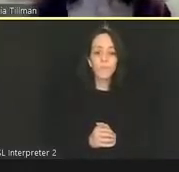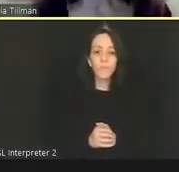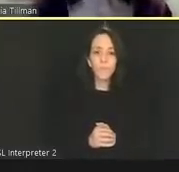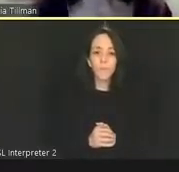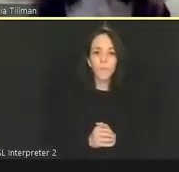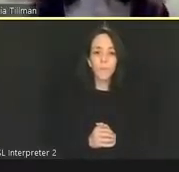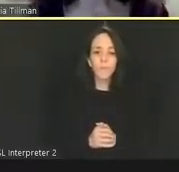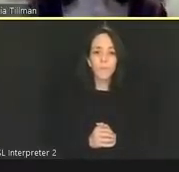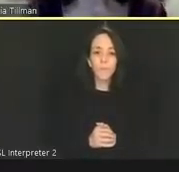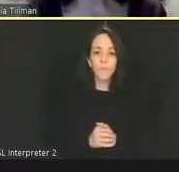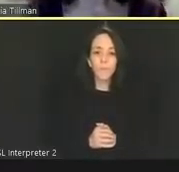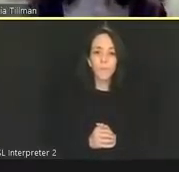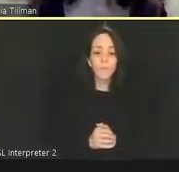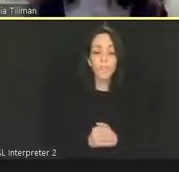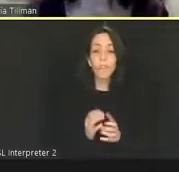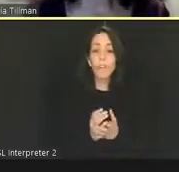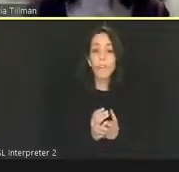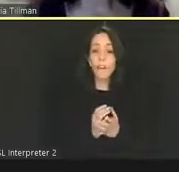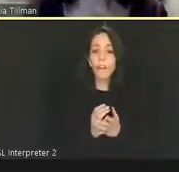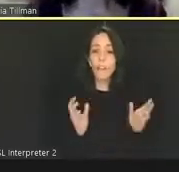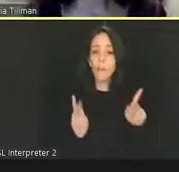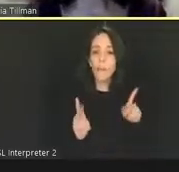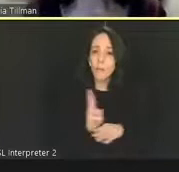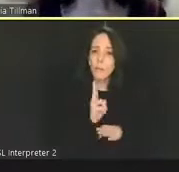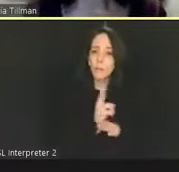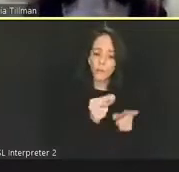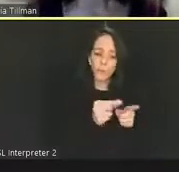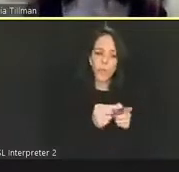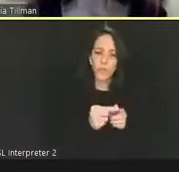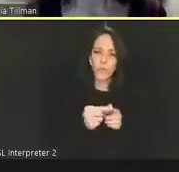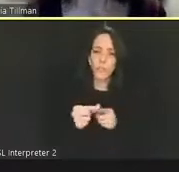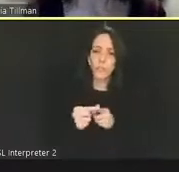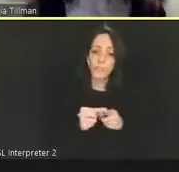terms diversity, inclusion, and equity